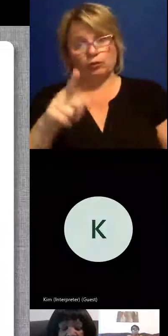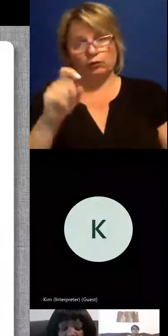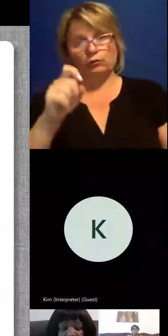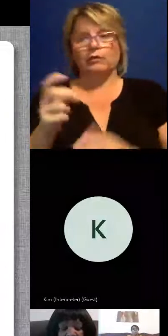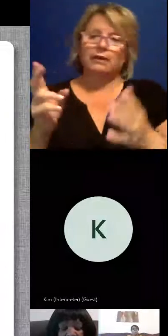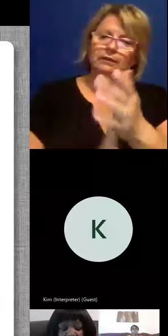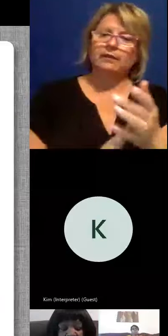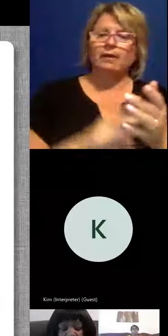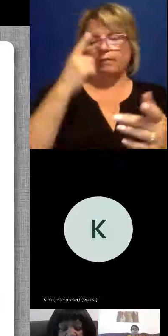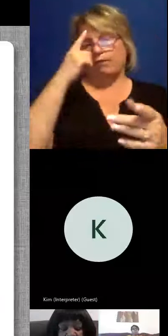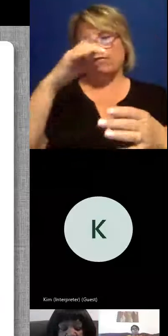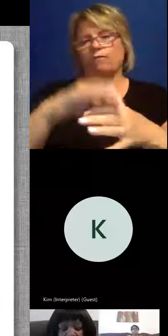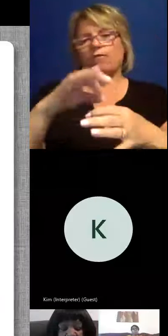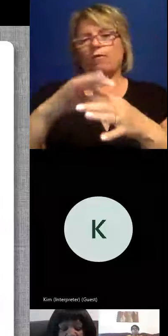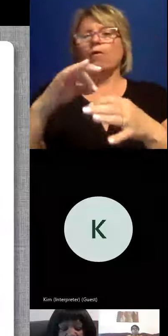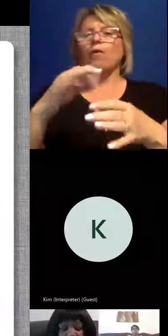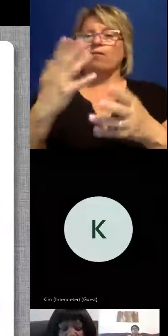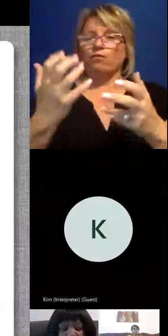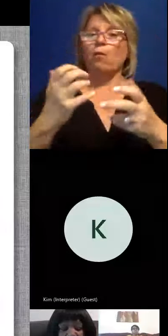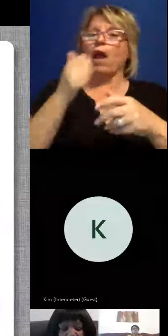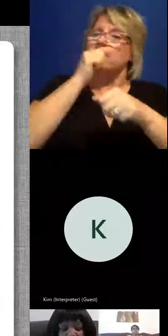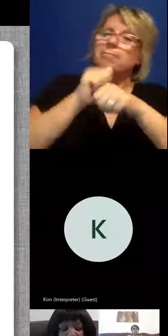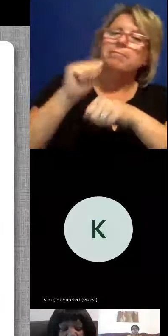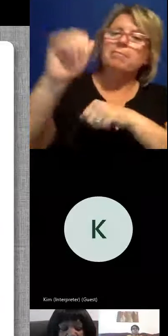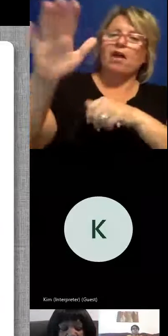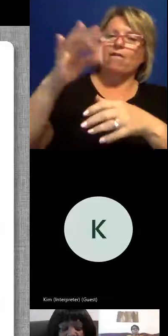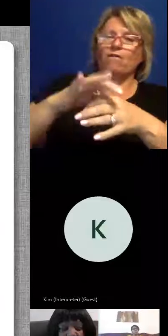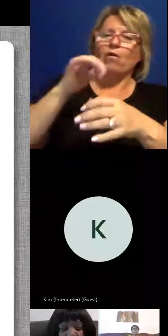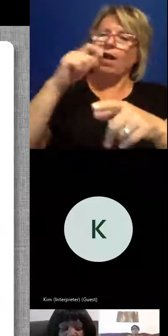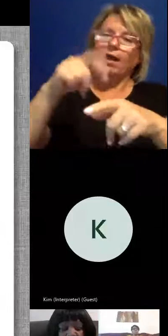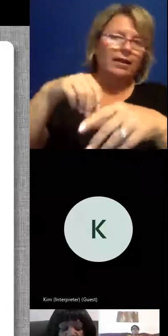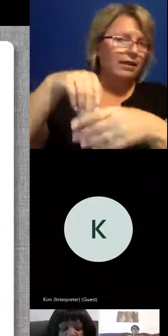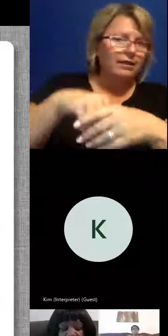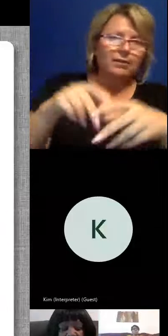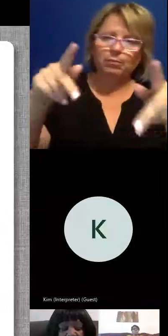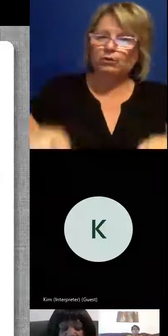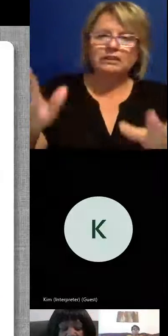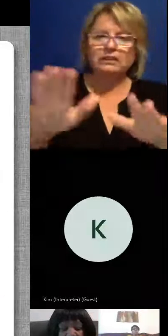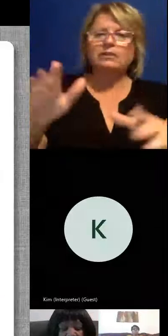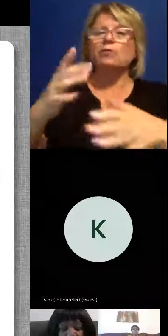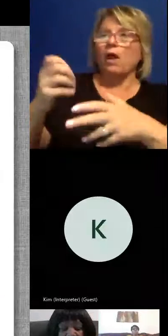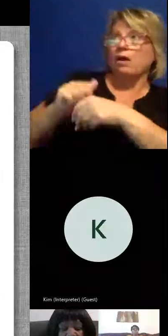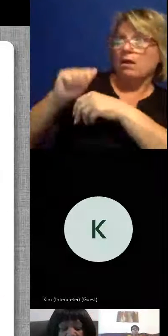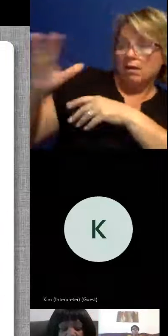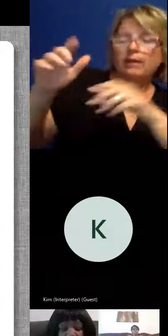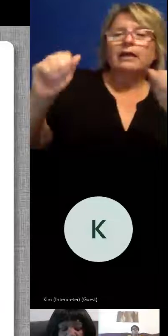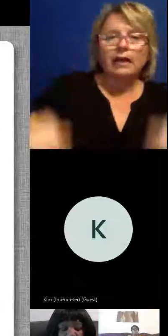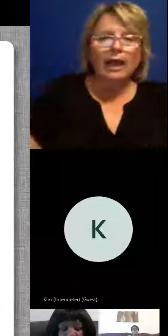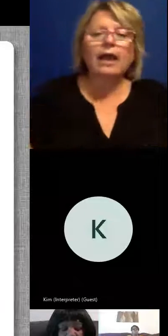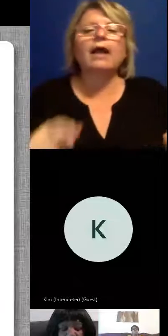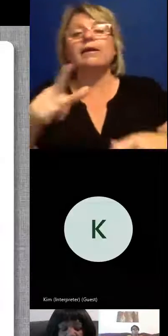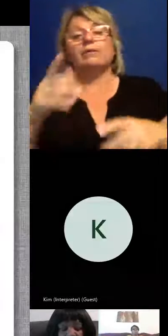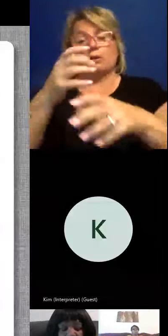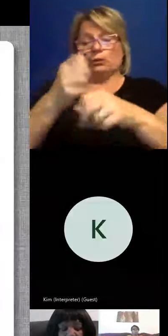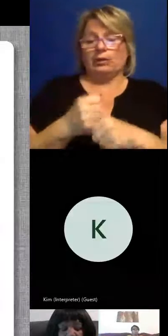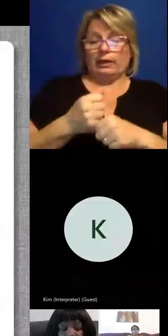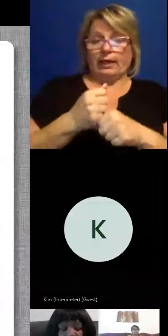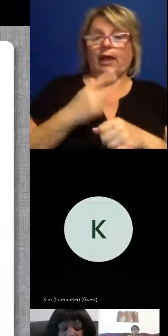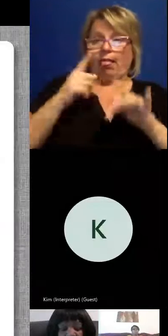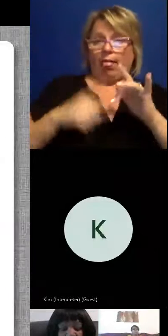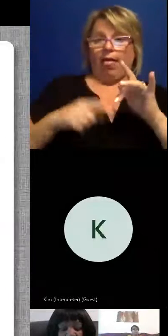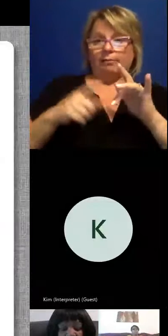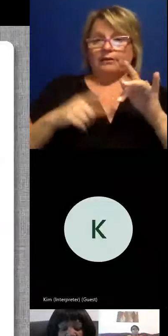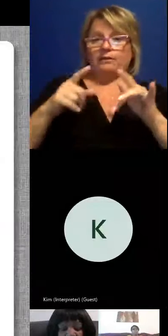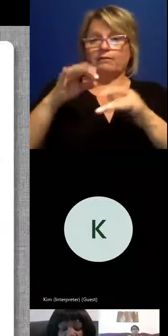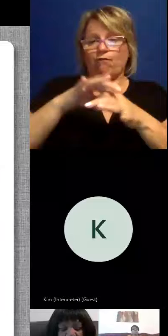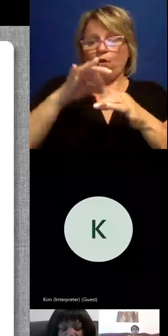and apply for an absentee voter ballot at the same time. After receiving your absentee voter ballot,